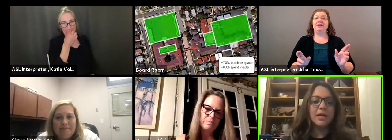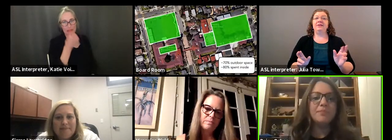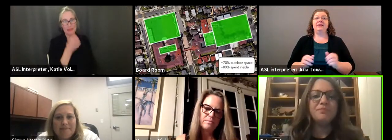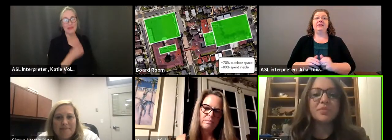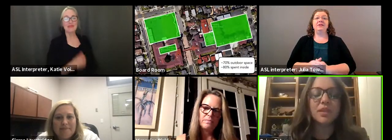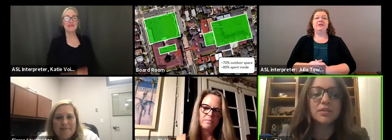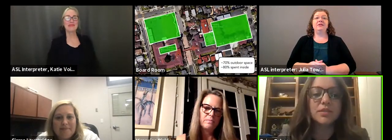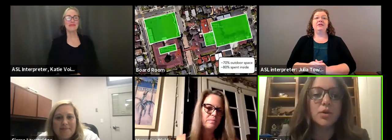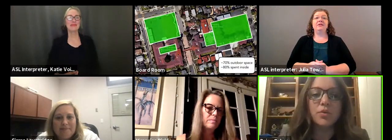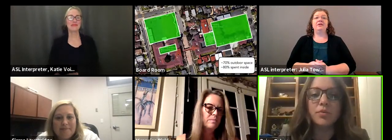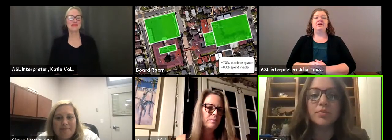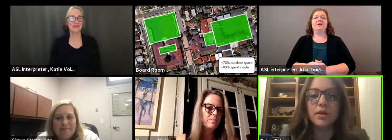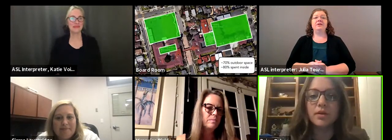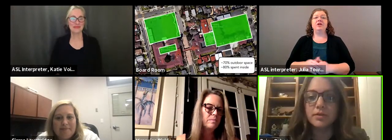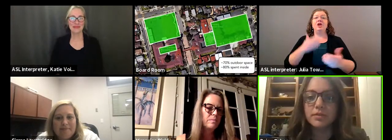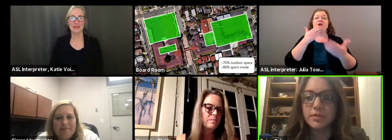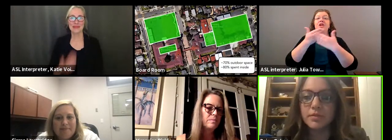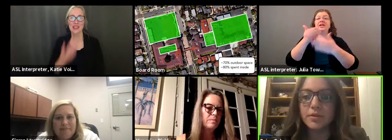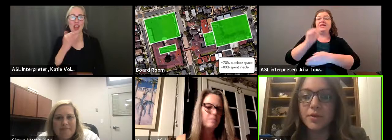everyone.